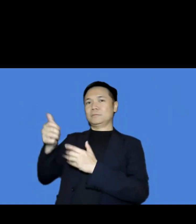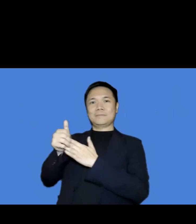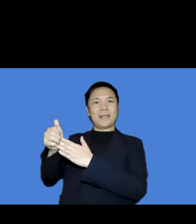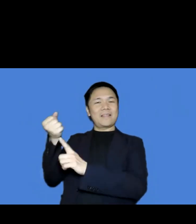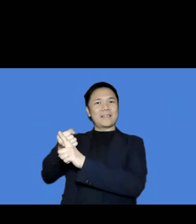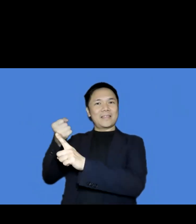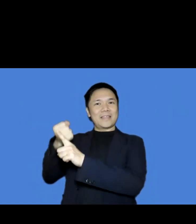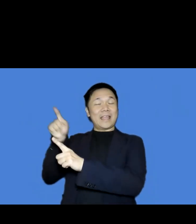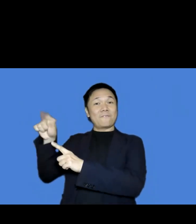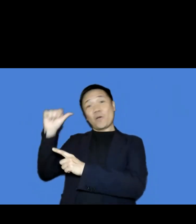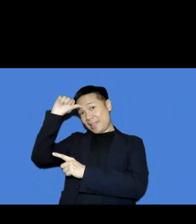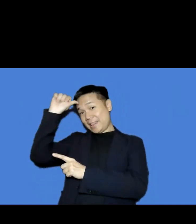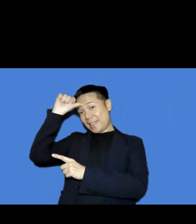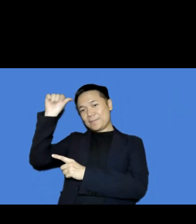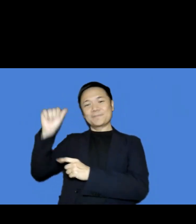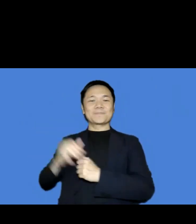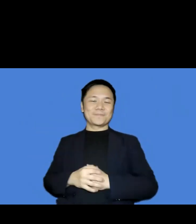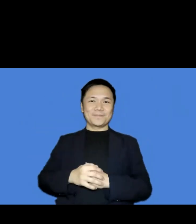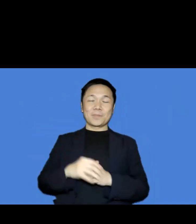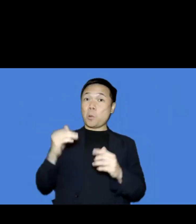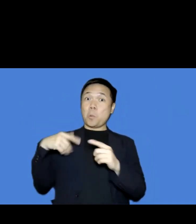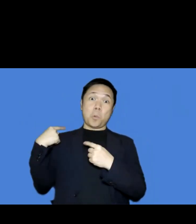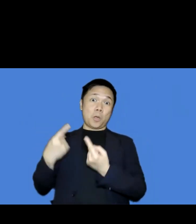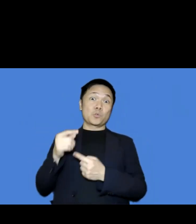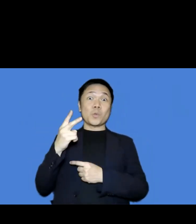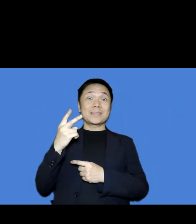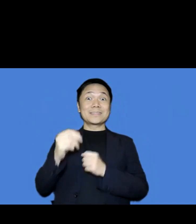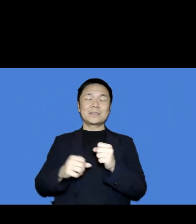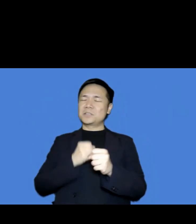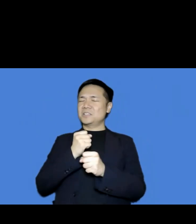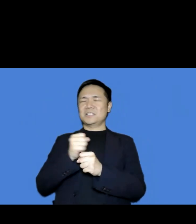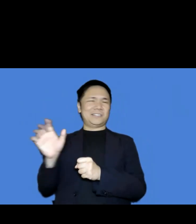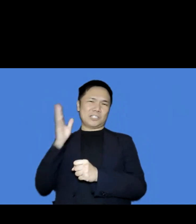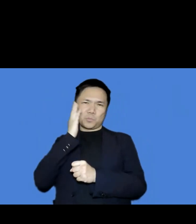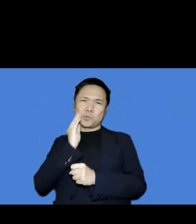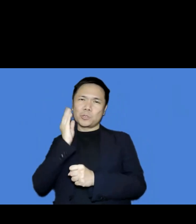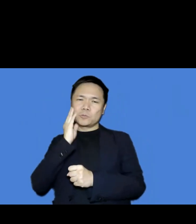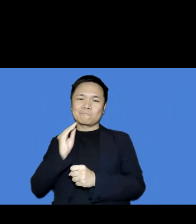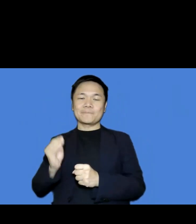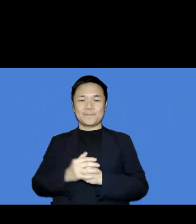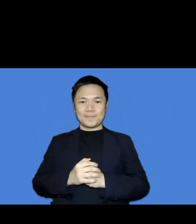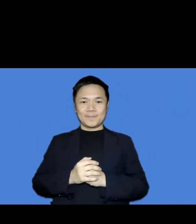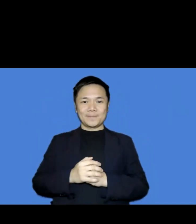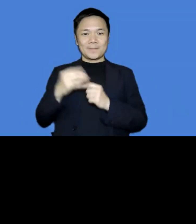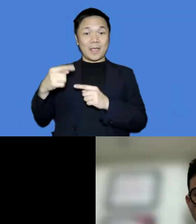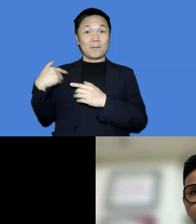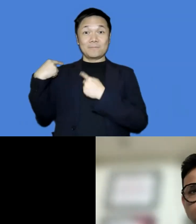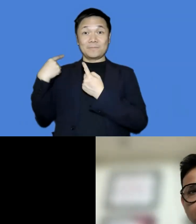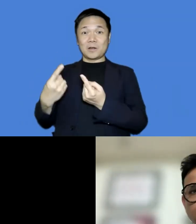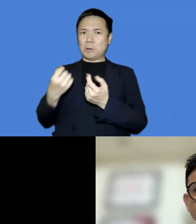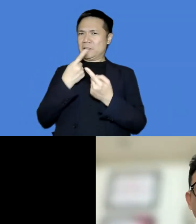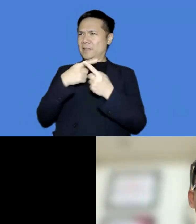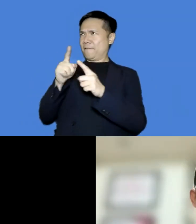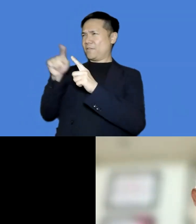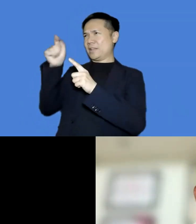rights in India with over 20 years of experience. He has advised several ministries